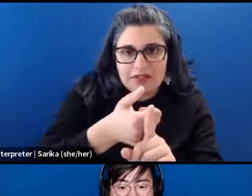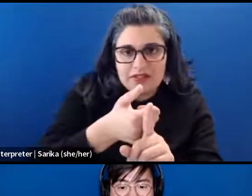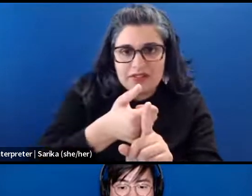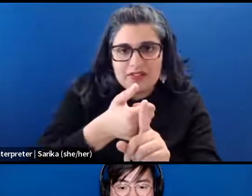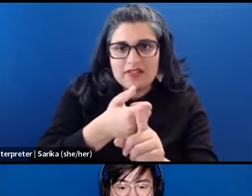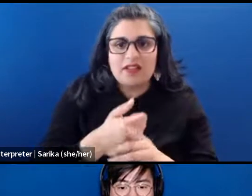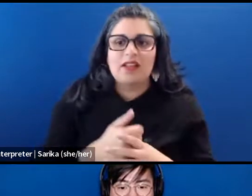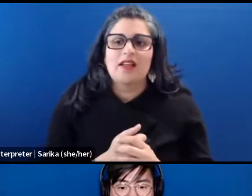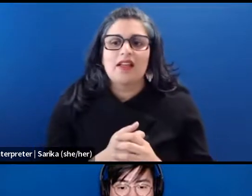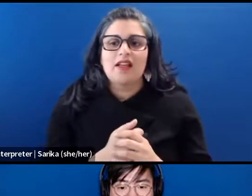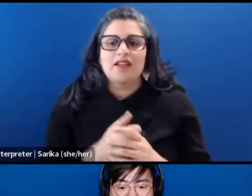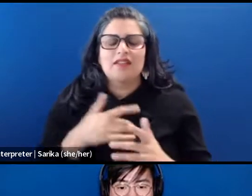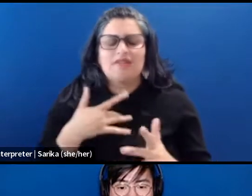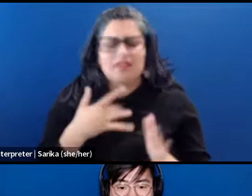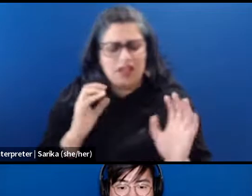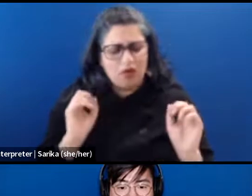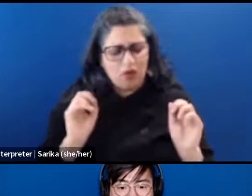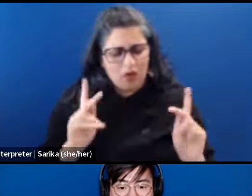feel okay